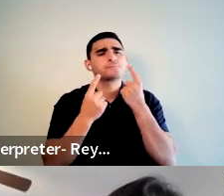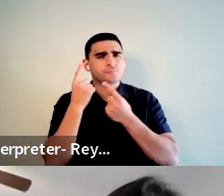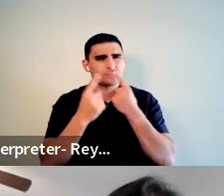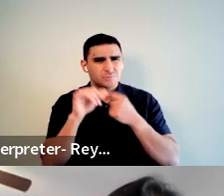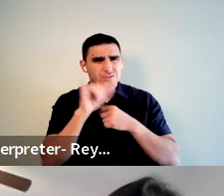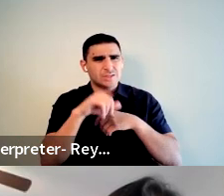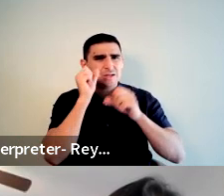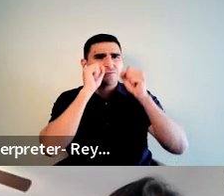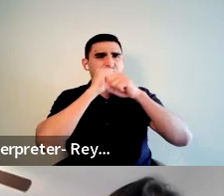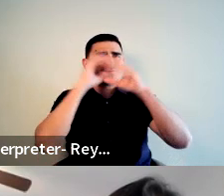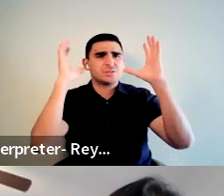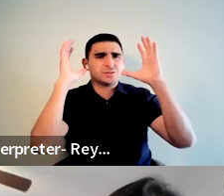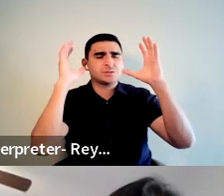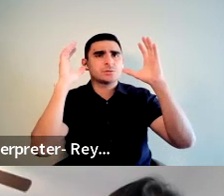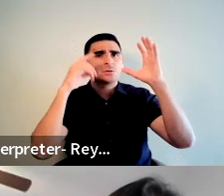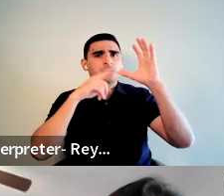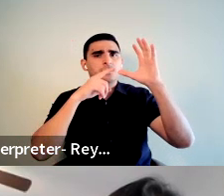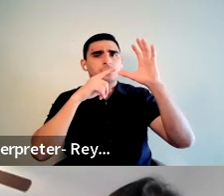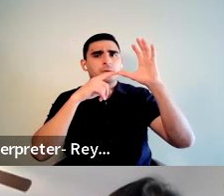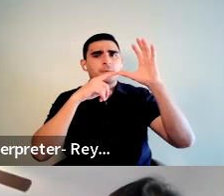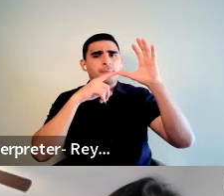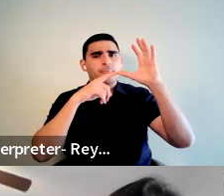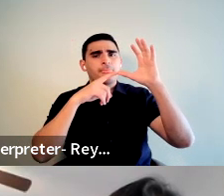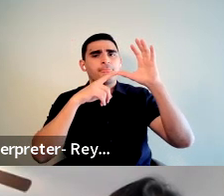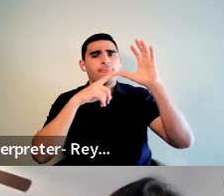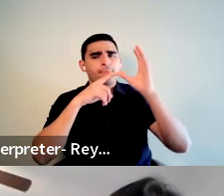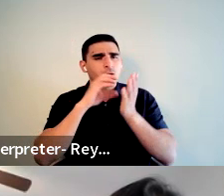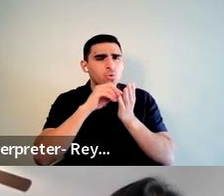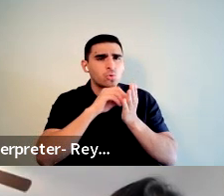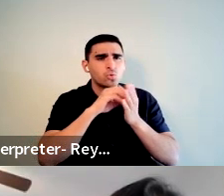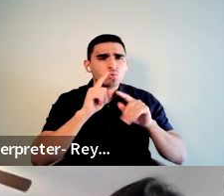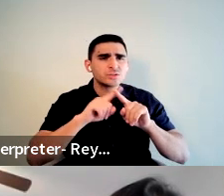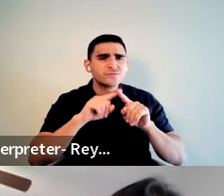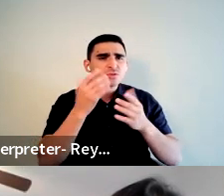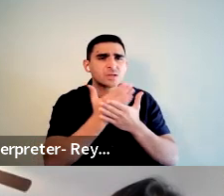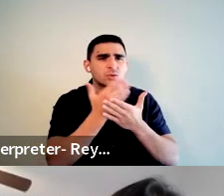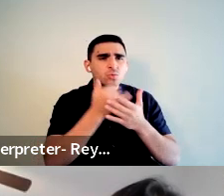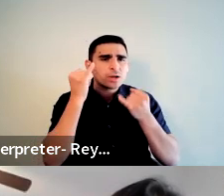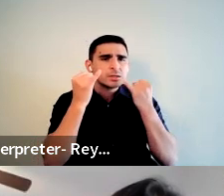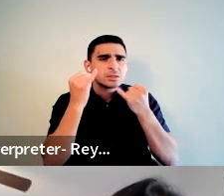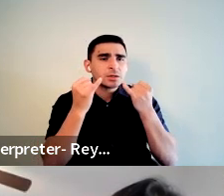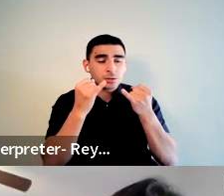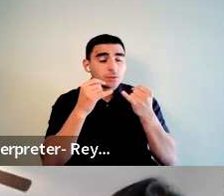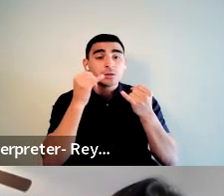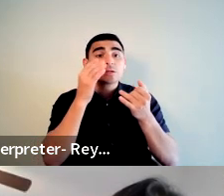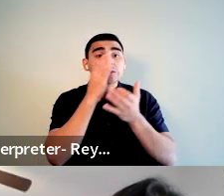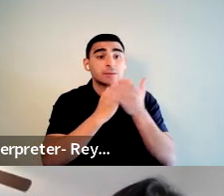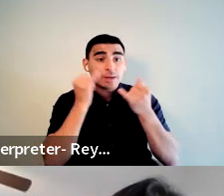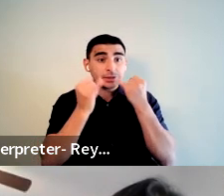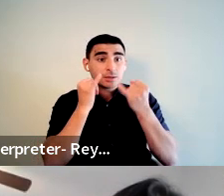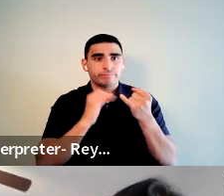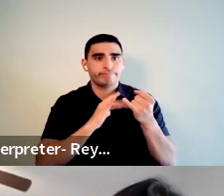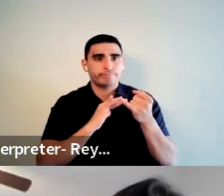like, taking what was maybe already learned and new ideas, some of the things that really stood out were the fact